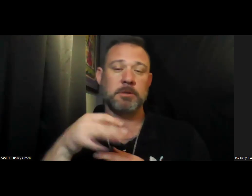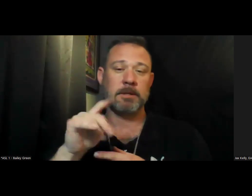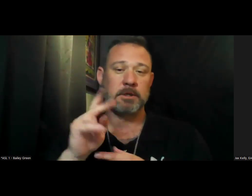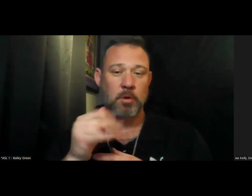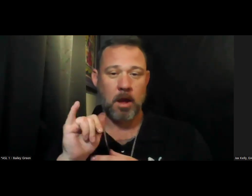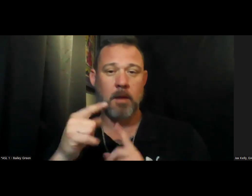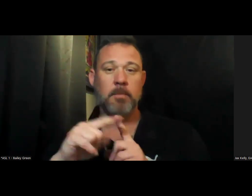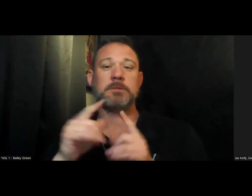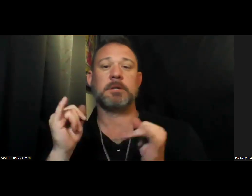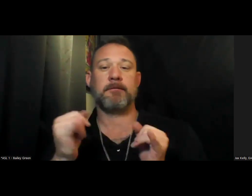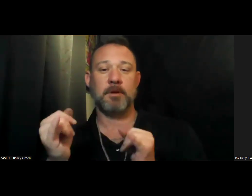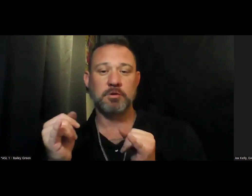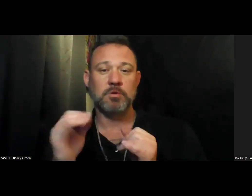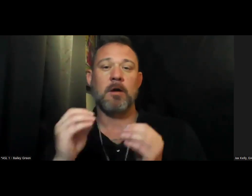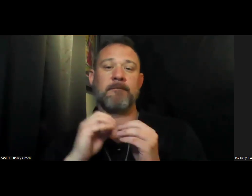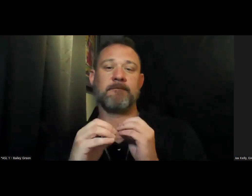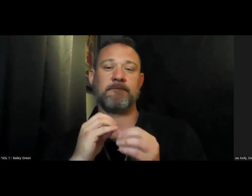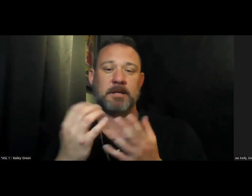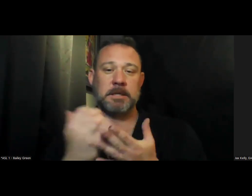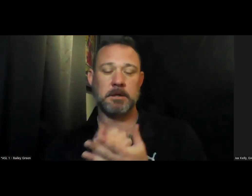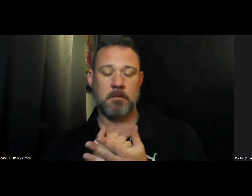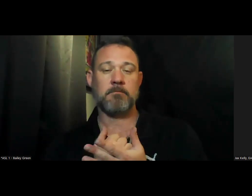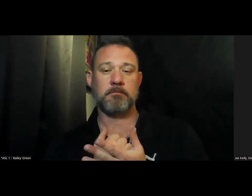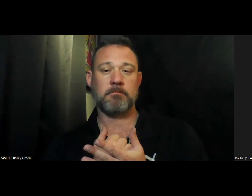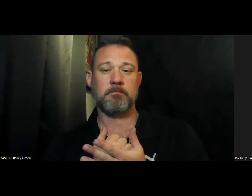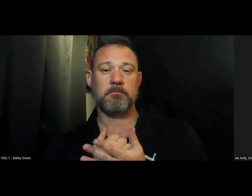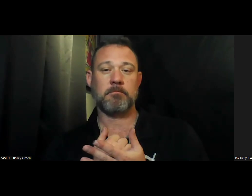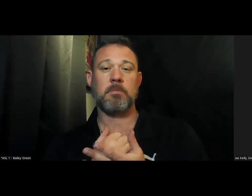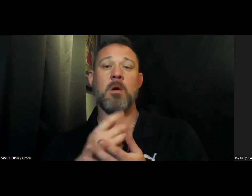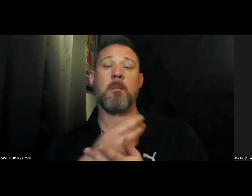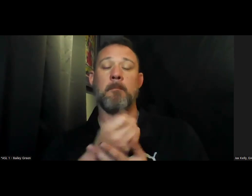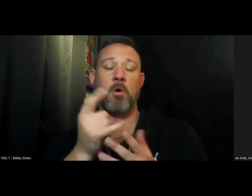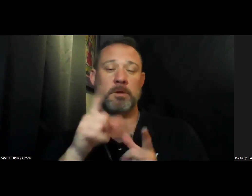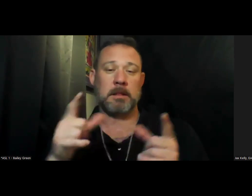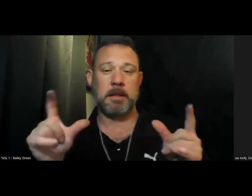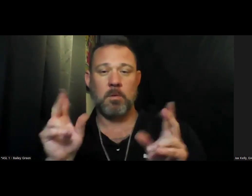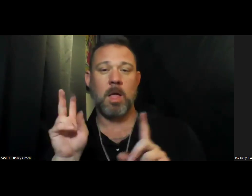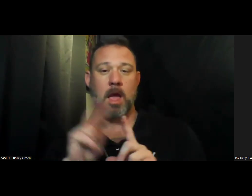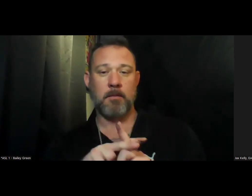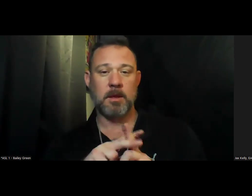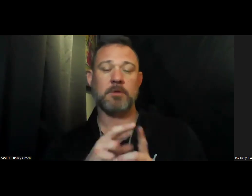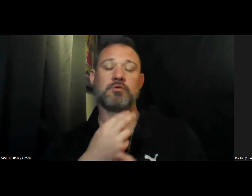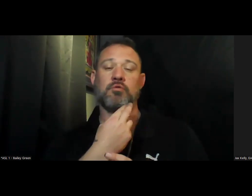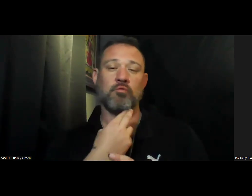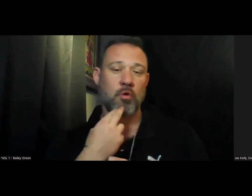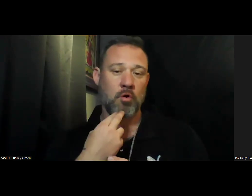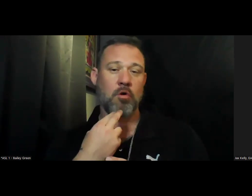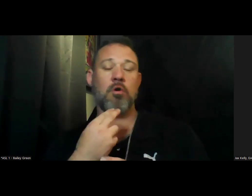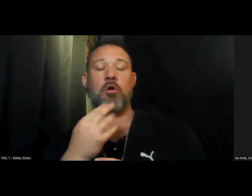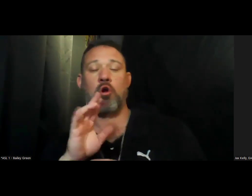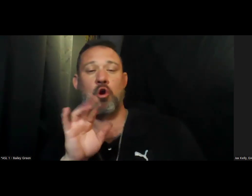LGBTQIA+ individuals on fixed incomes, multilingual applicants, people from rural, suburban, and